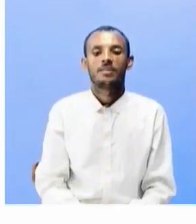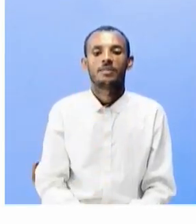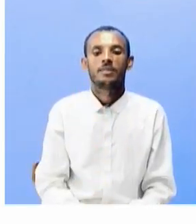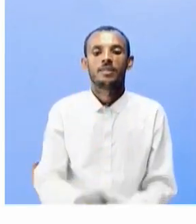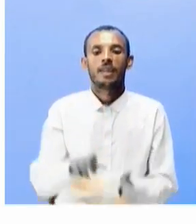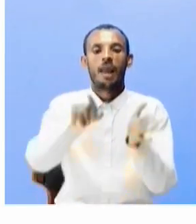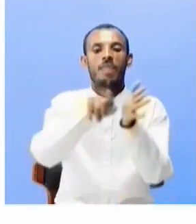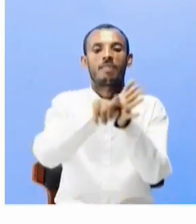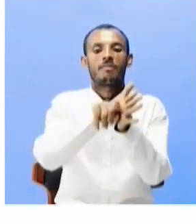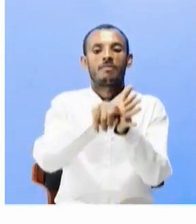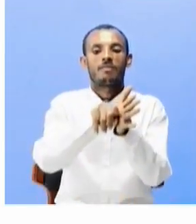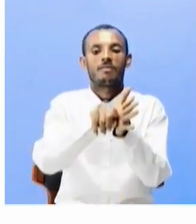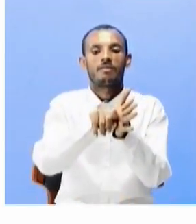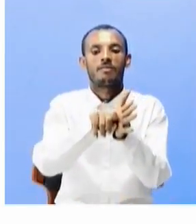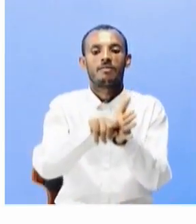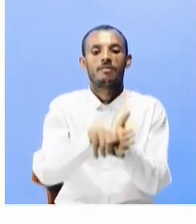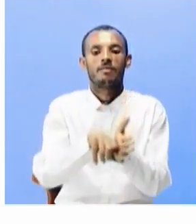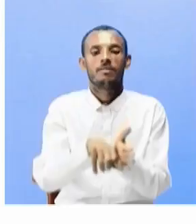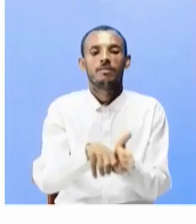negative